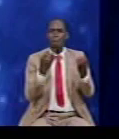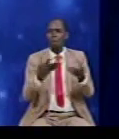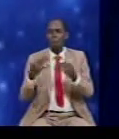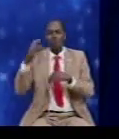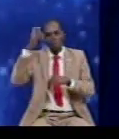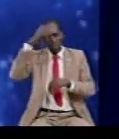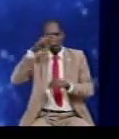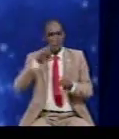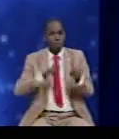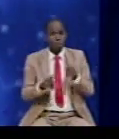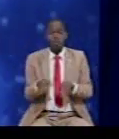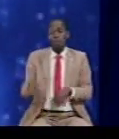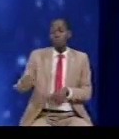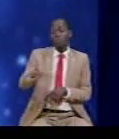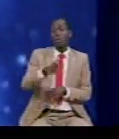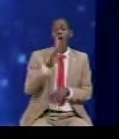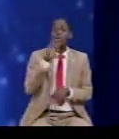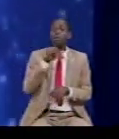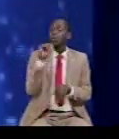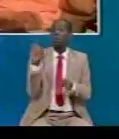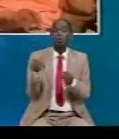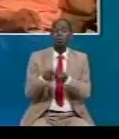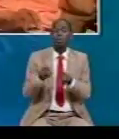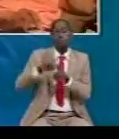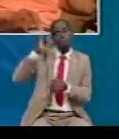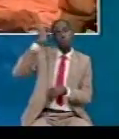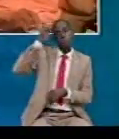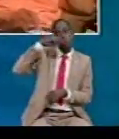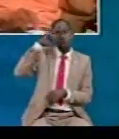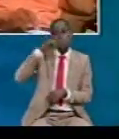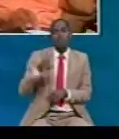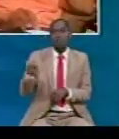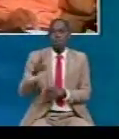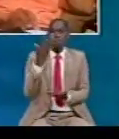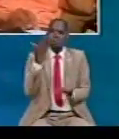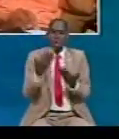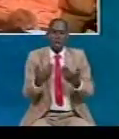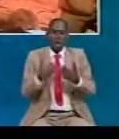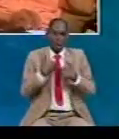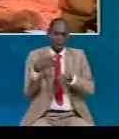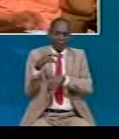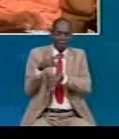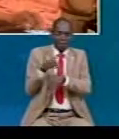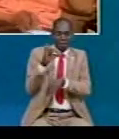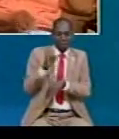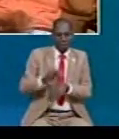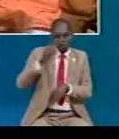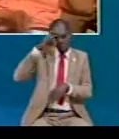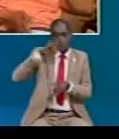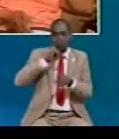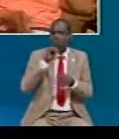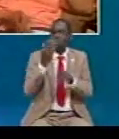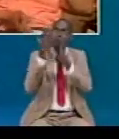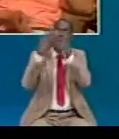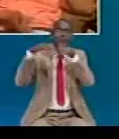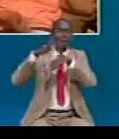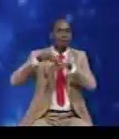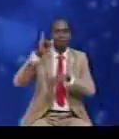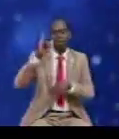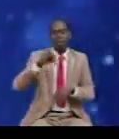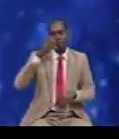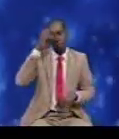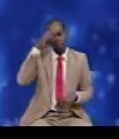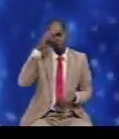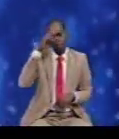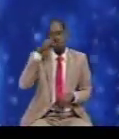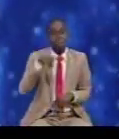all those people, they themselves were not wise. They might be worldly wise. They were not heavenly wise. They might